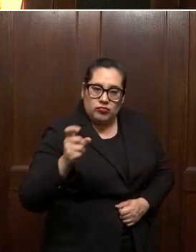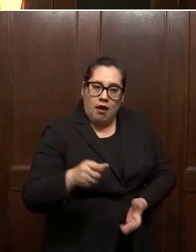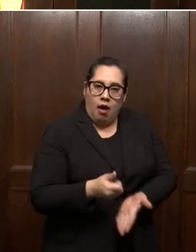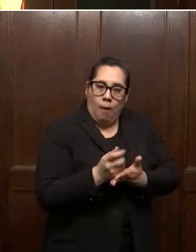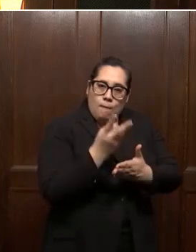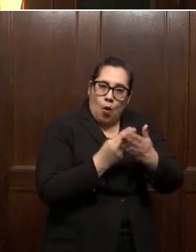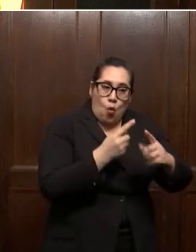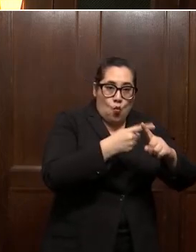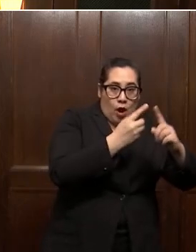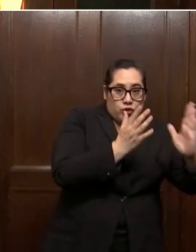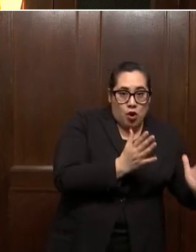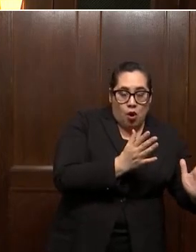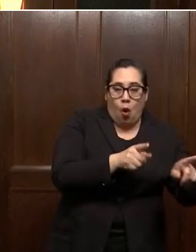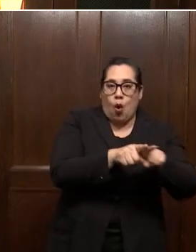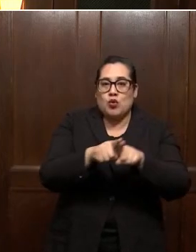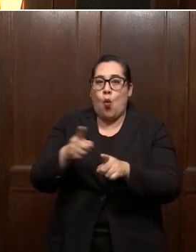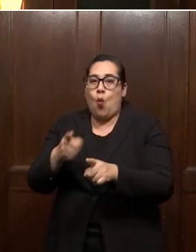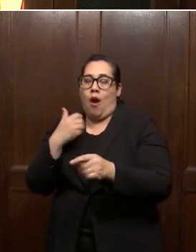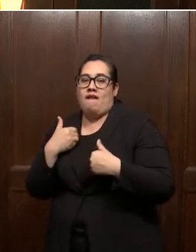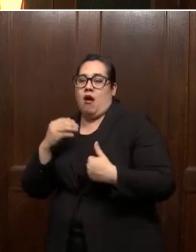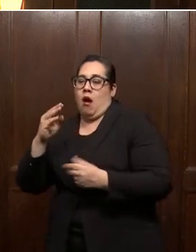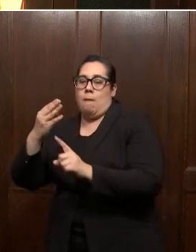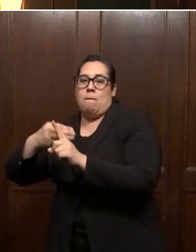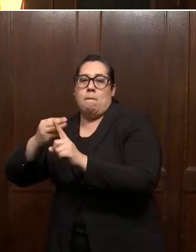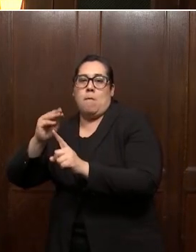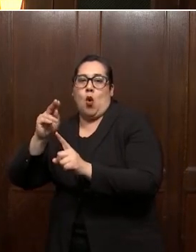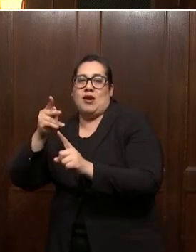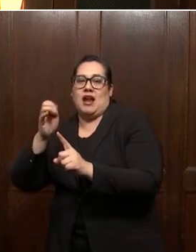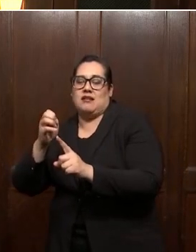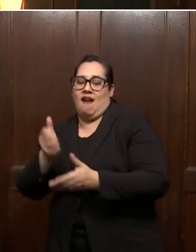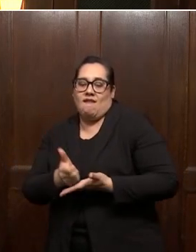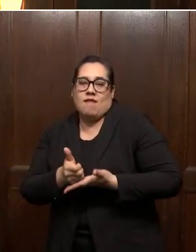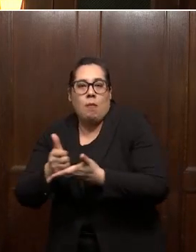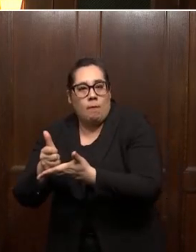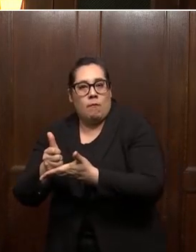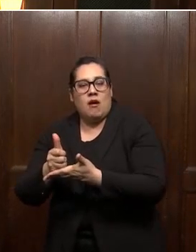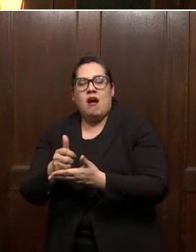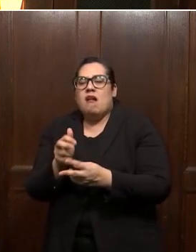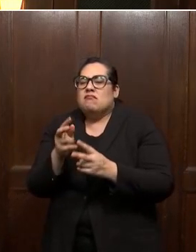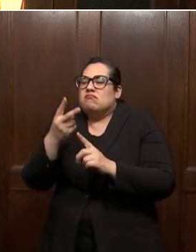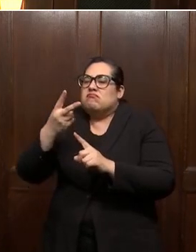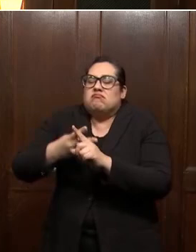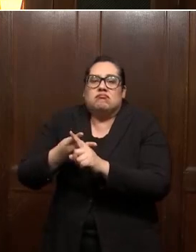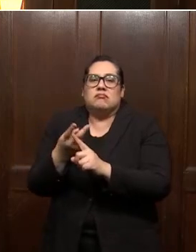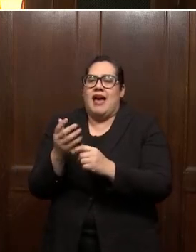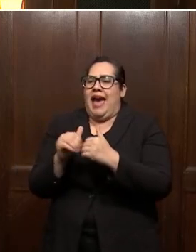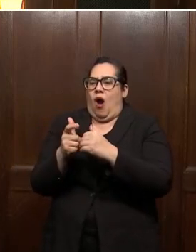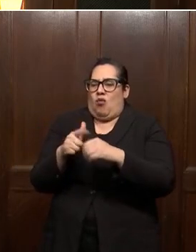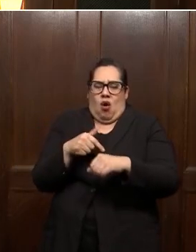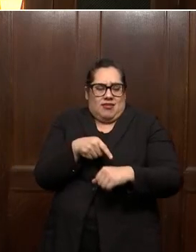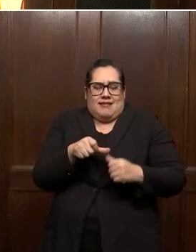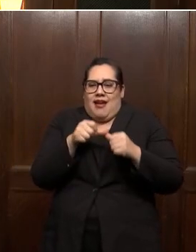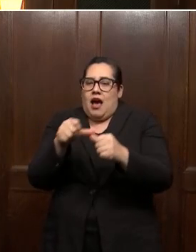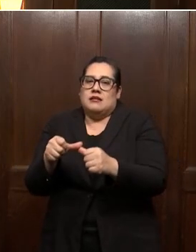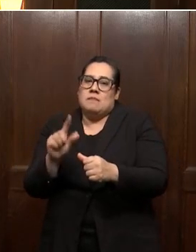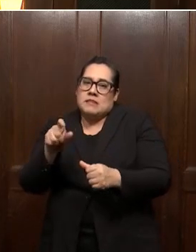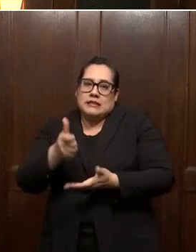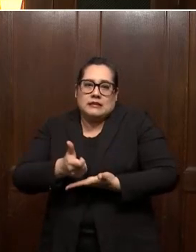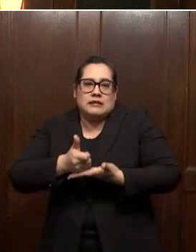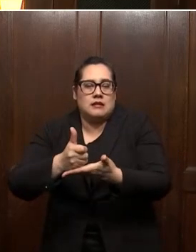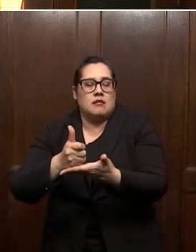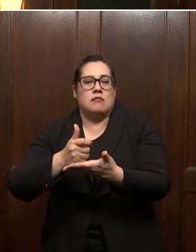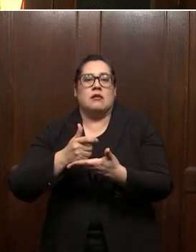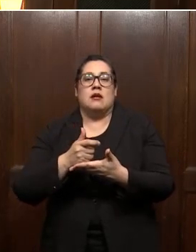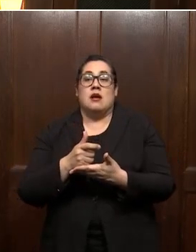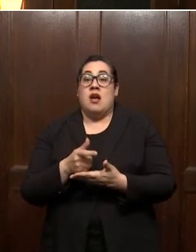renters and mortgage holders to have assistance in having a couple months or however long this lasts, assistance. If